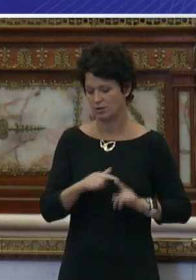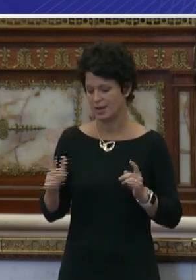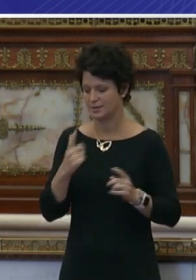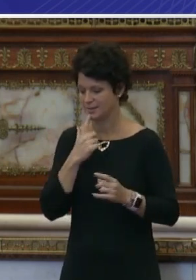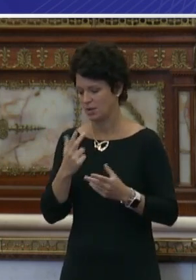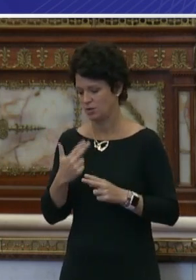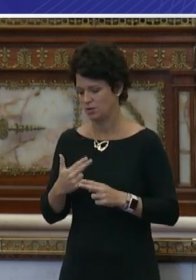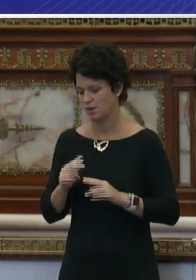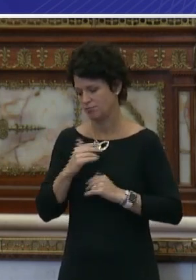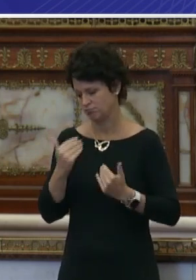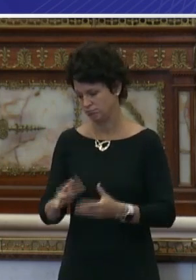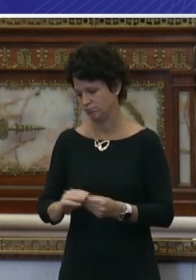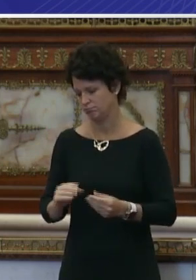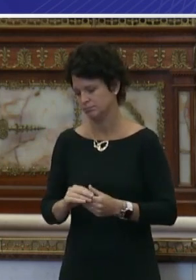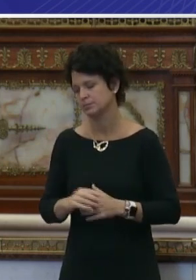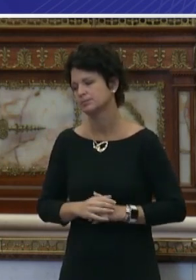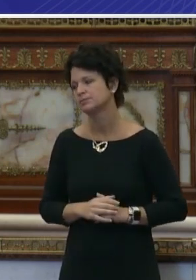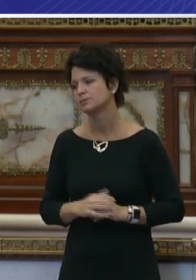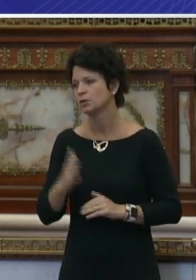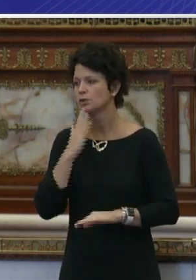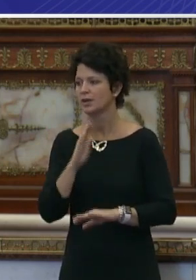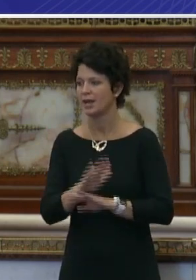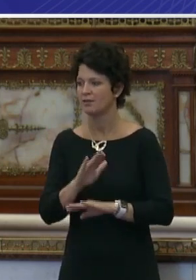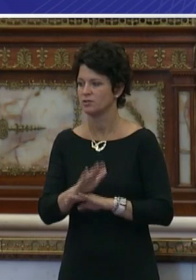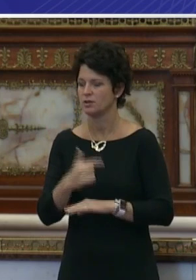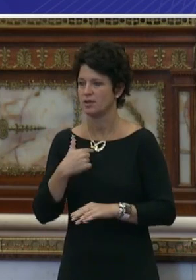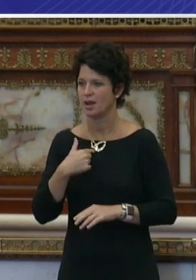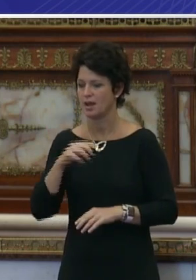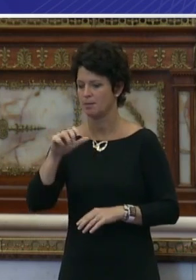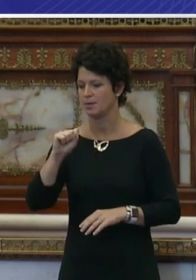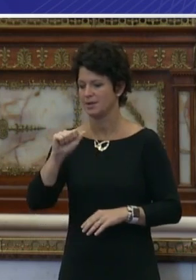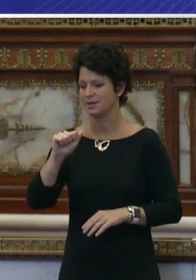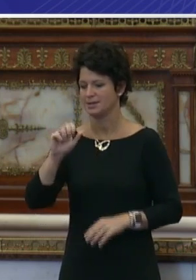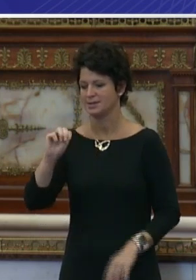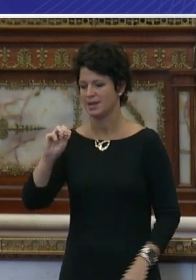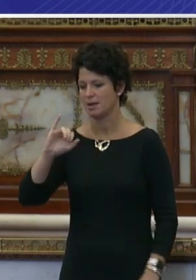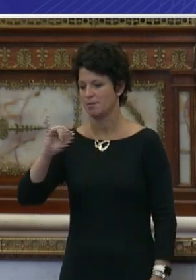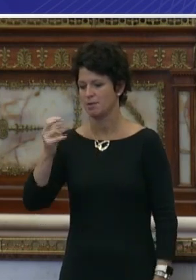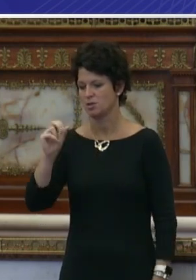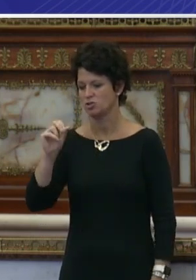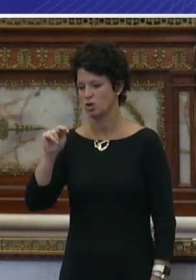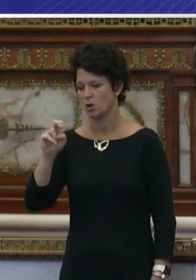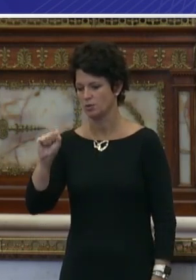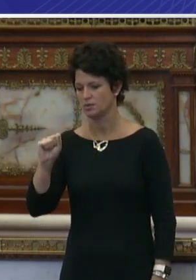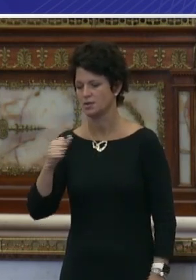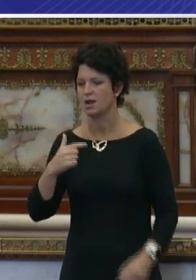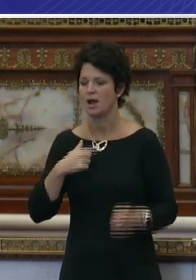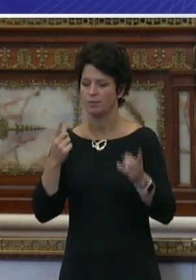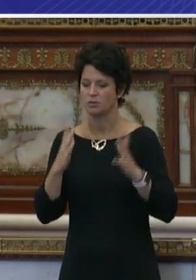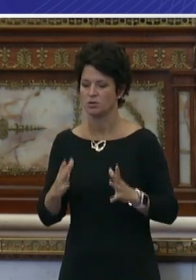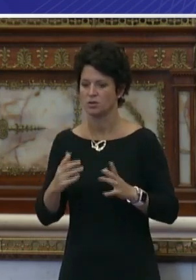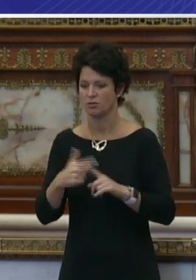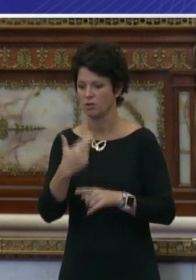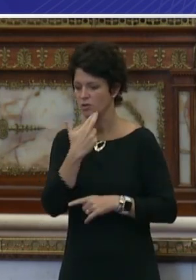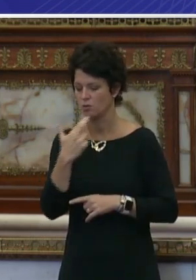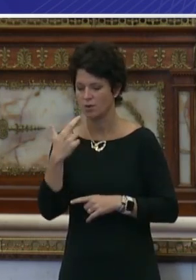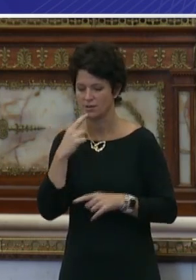Good afternoon. My name is Sam Jones, and I'm the director of the